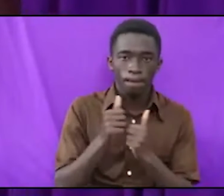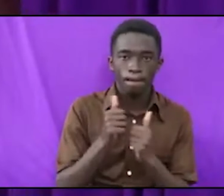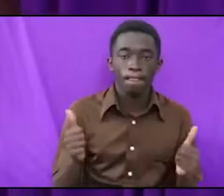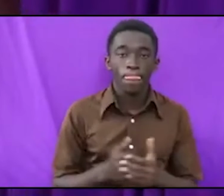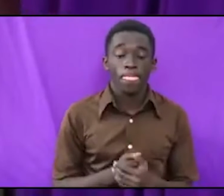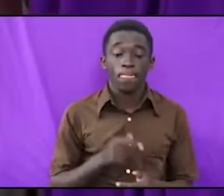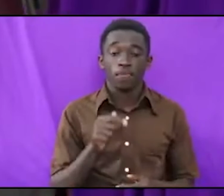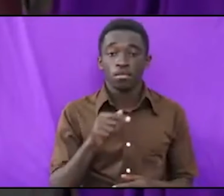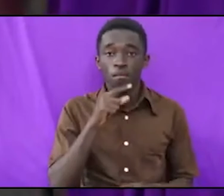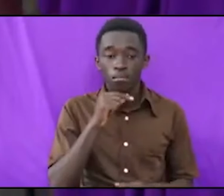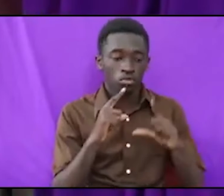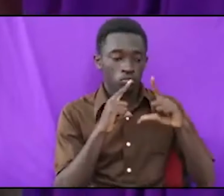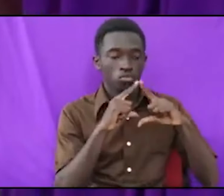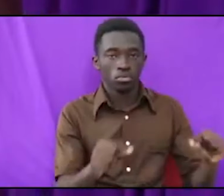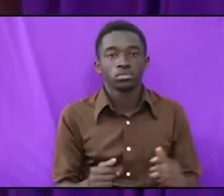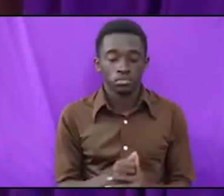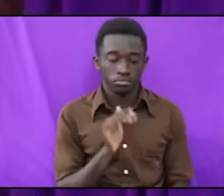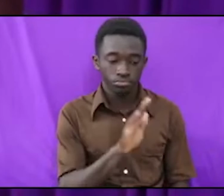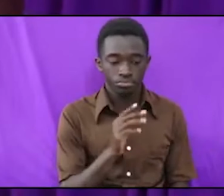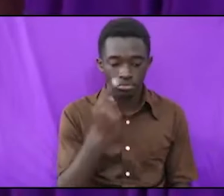please, for me,